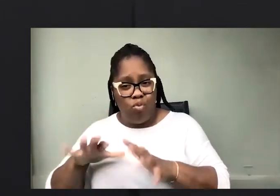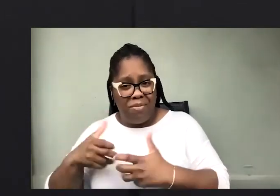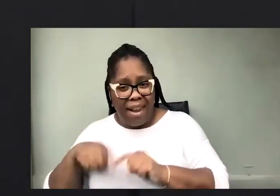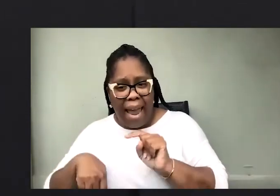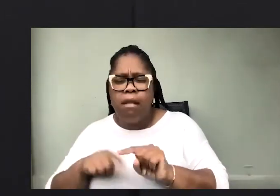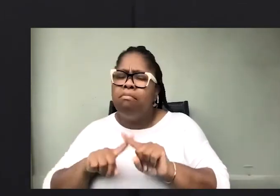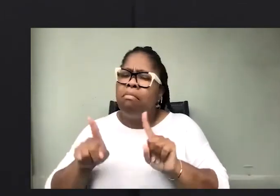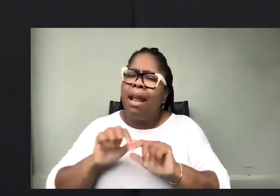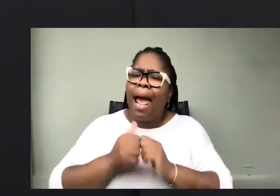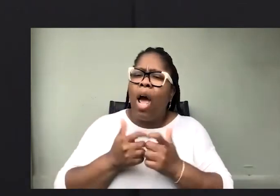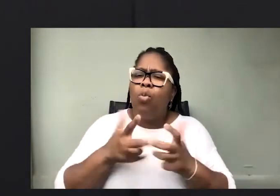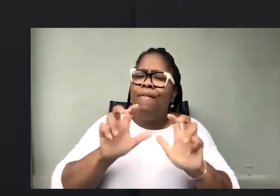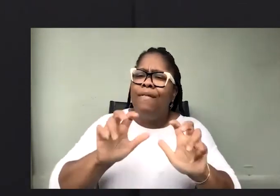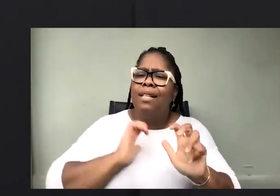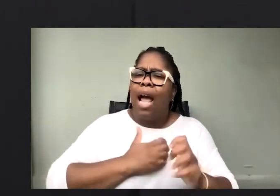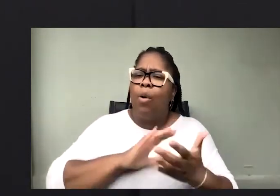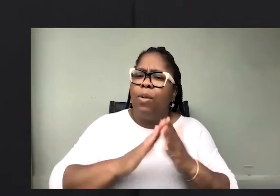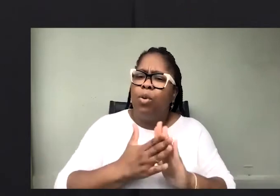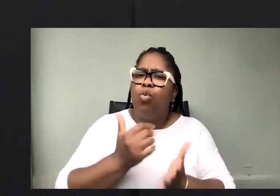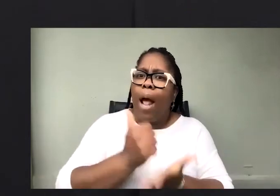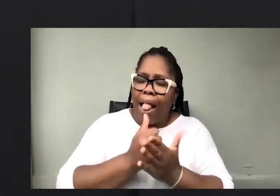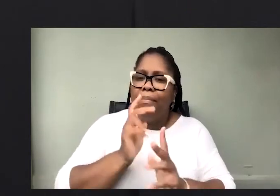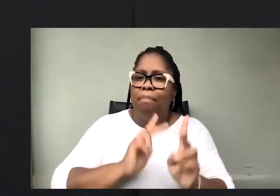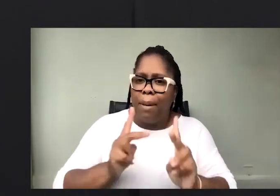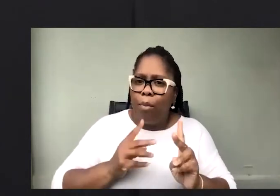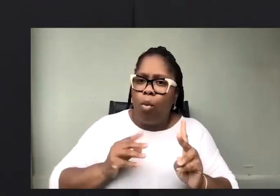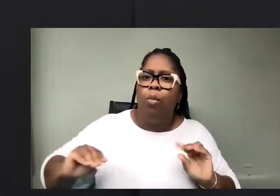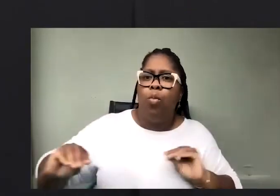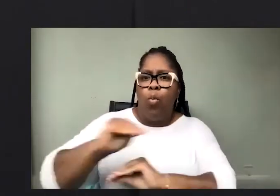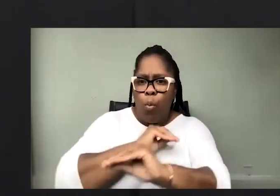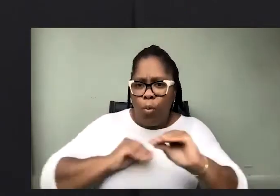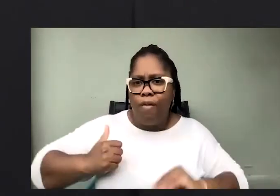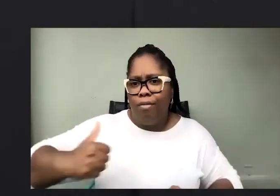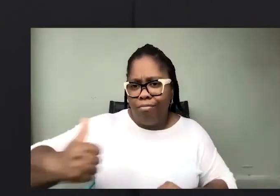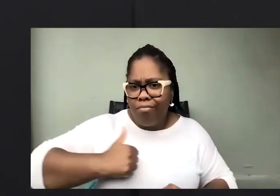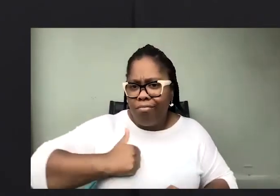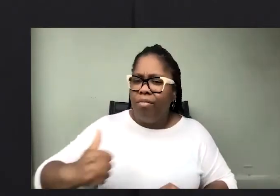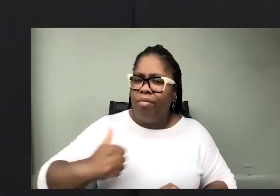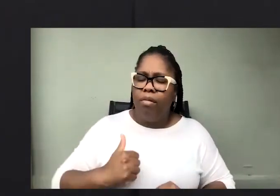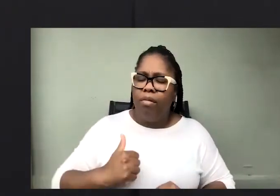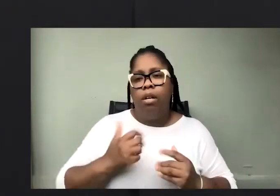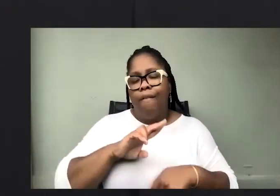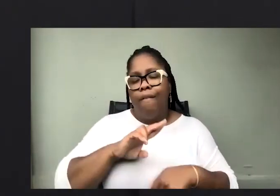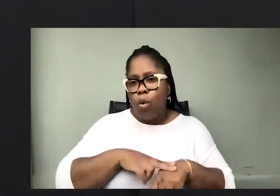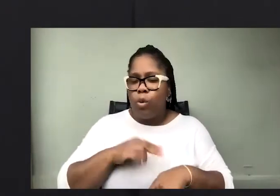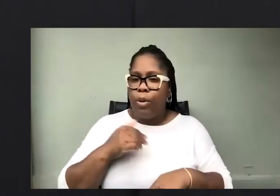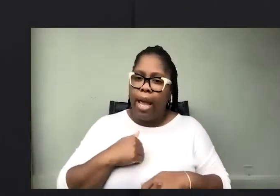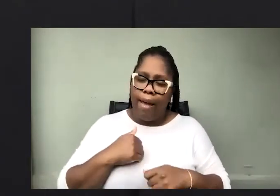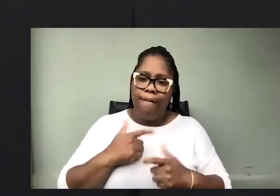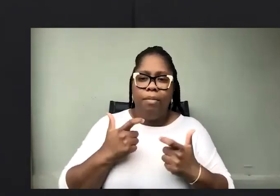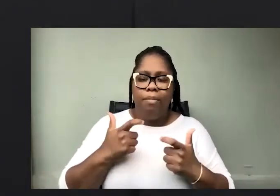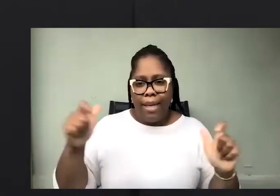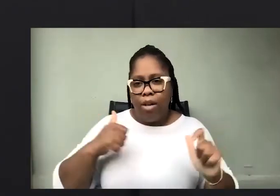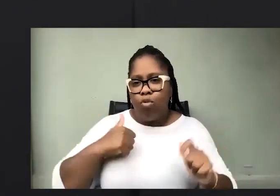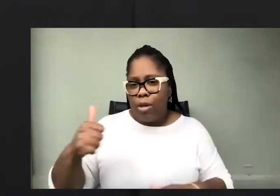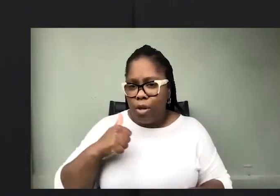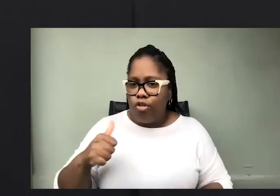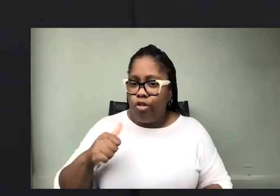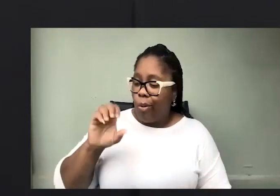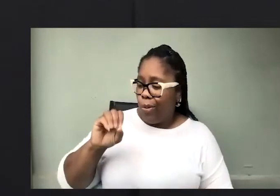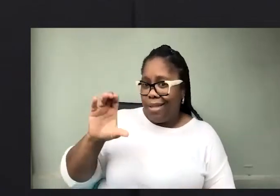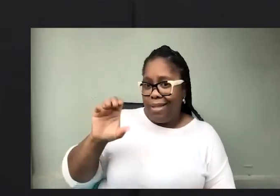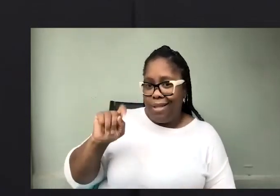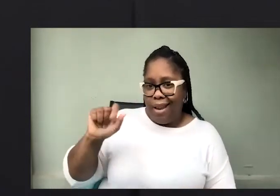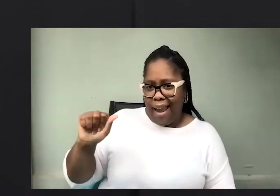our communities to get people around? And we need to look at, of course, we have our major transportation systems like OCTA,